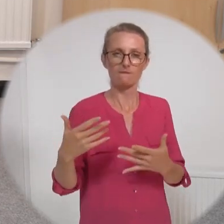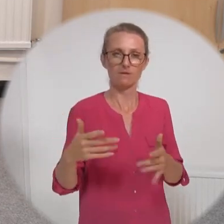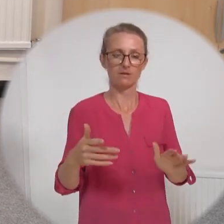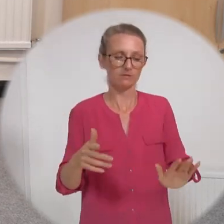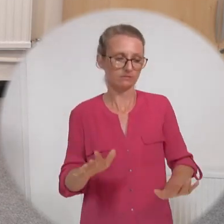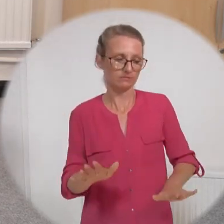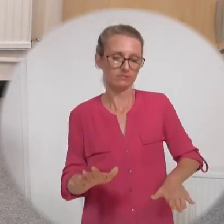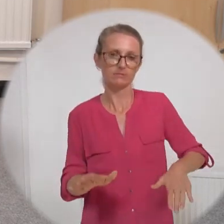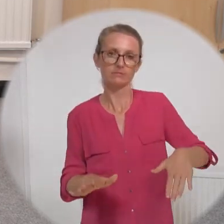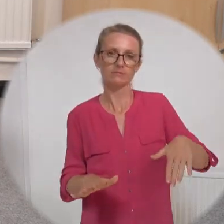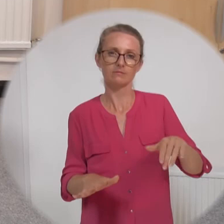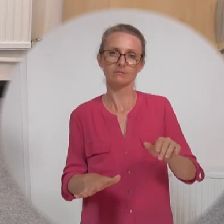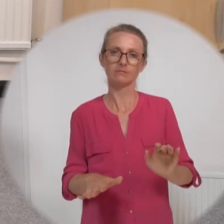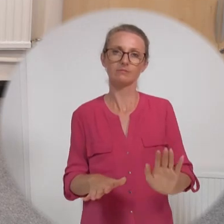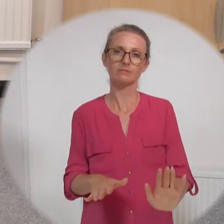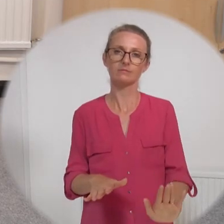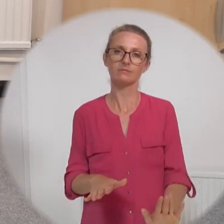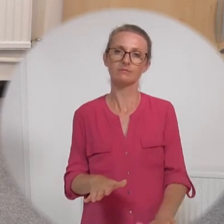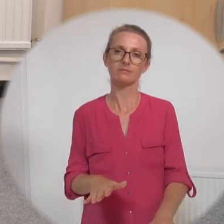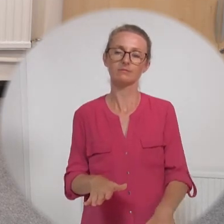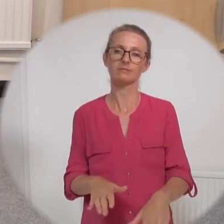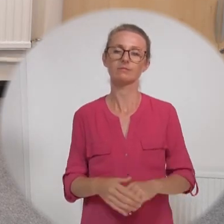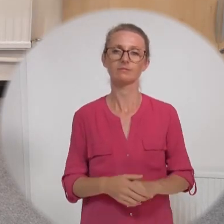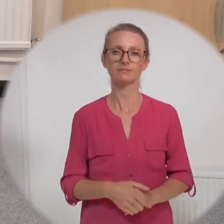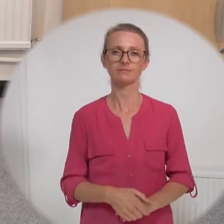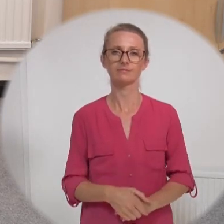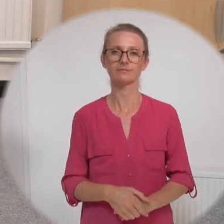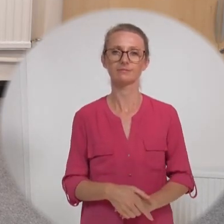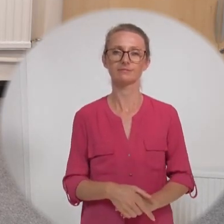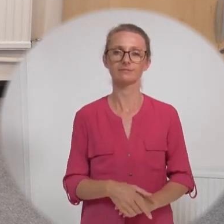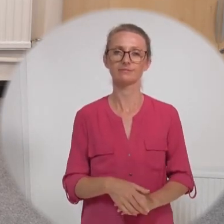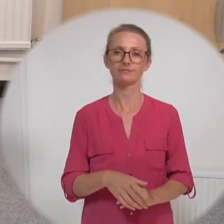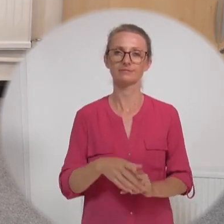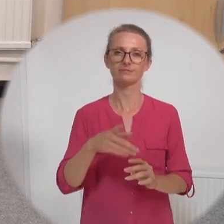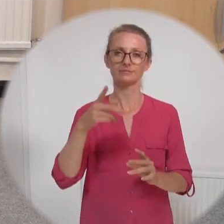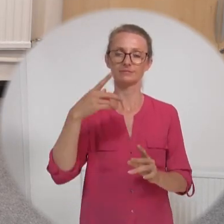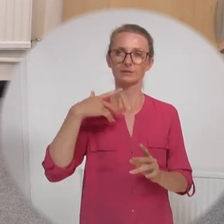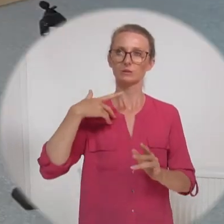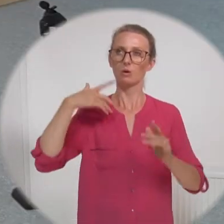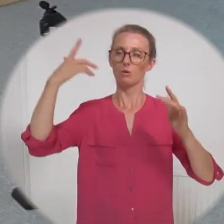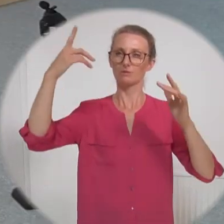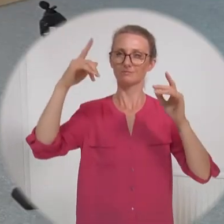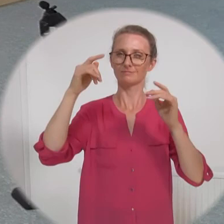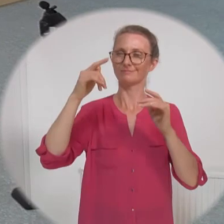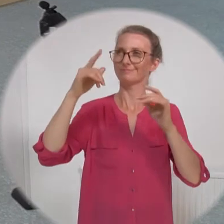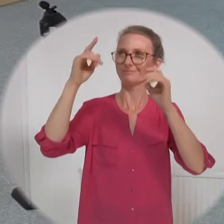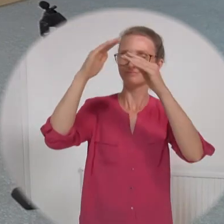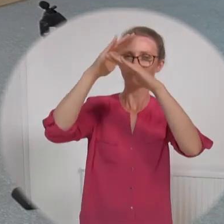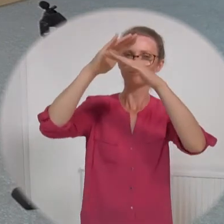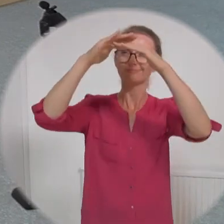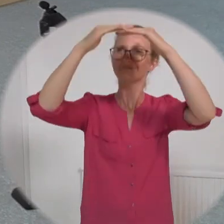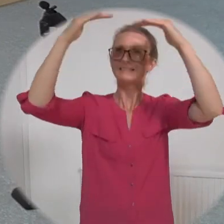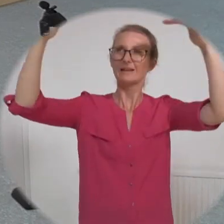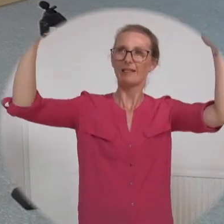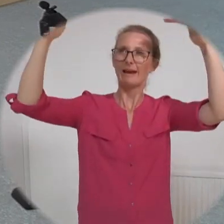foot off, heel, toe. So imagine you've got a low ceiling, sinking the